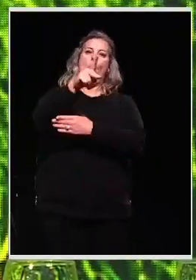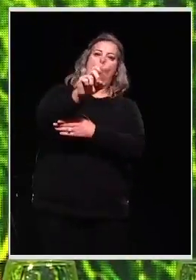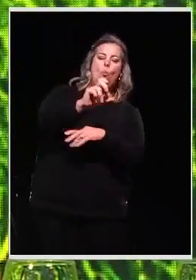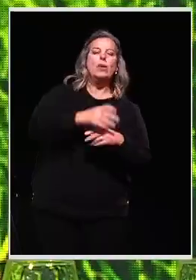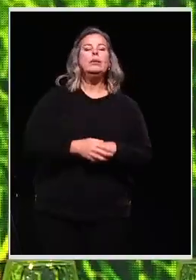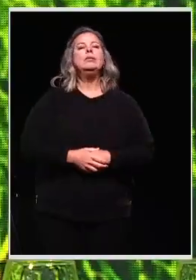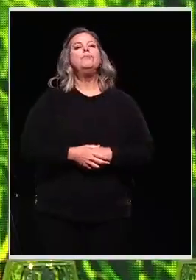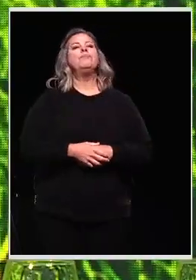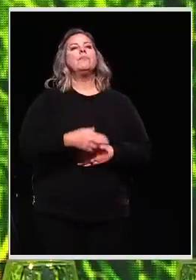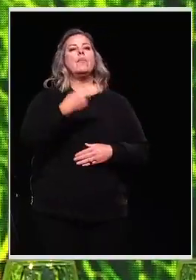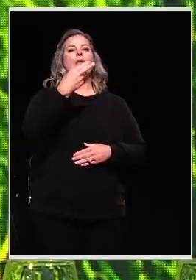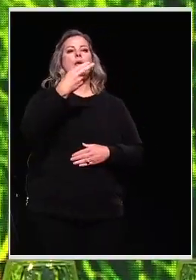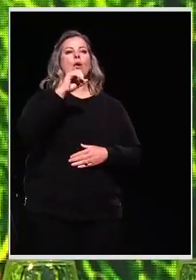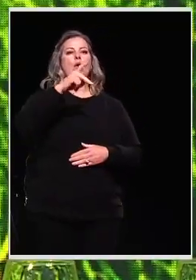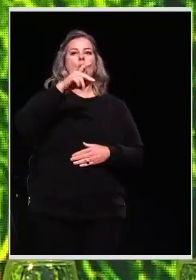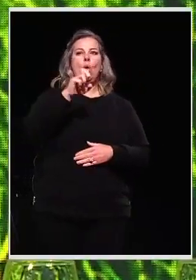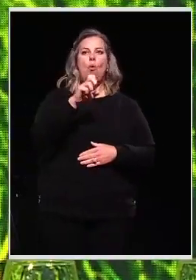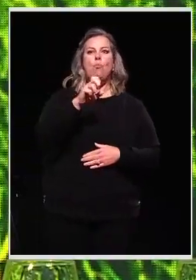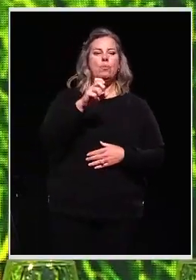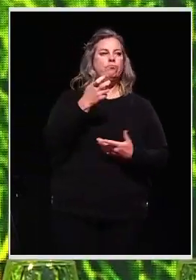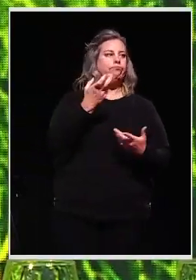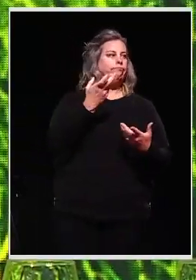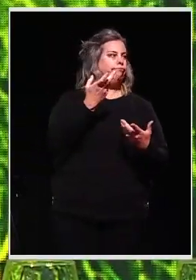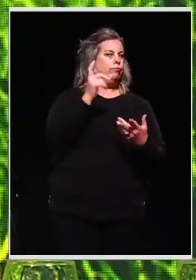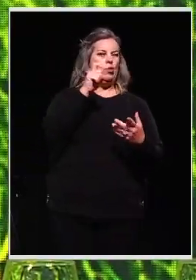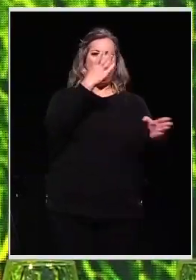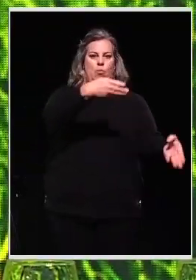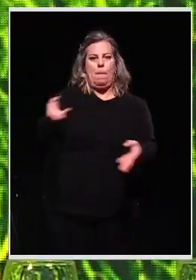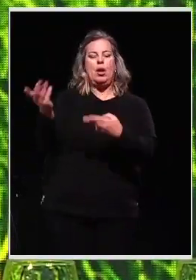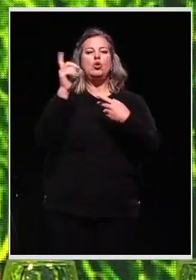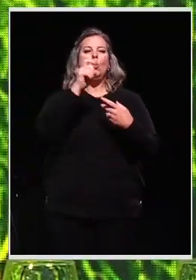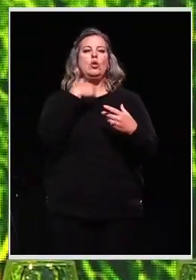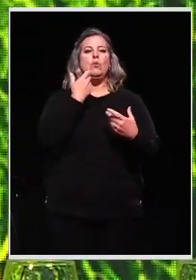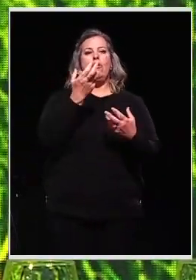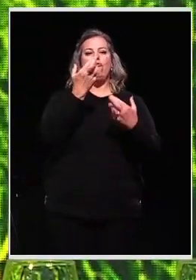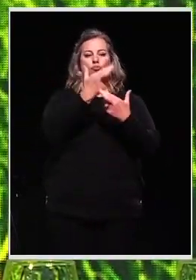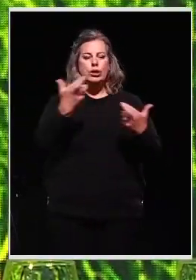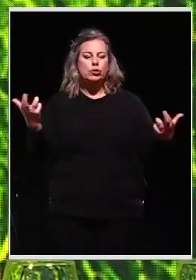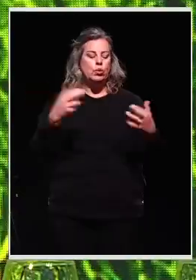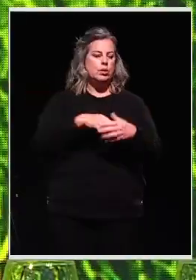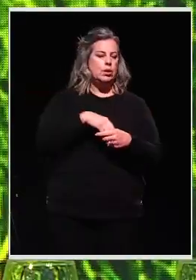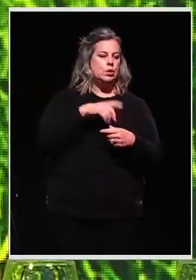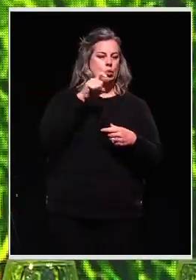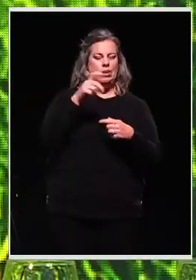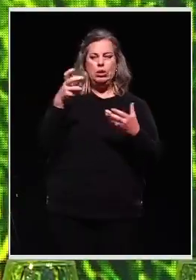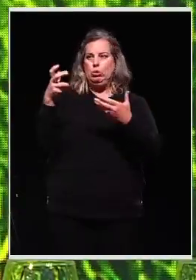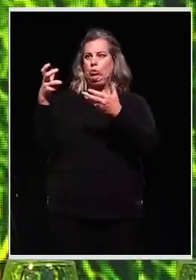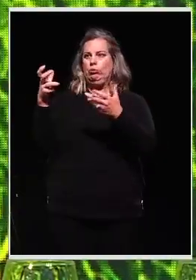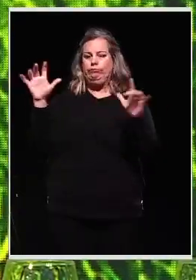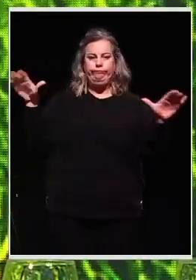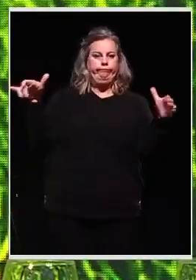but hope favors the prepared, and so we have to get the resources. We got to get, and we have the team together, and we're